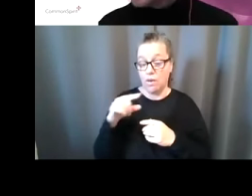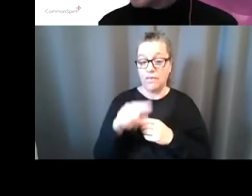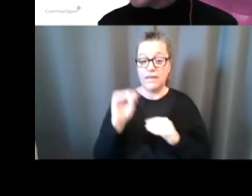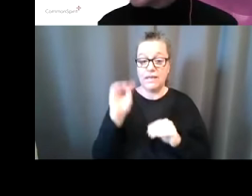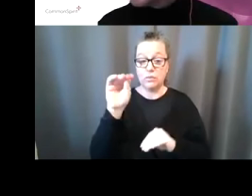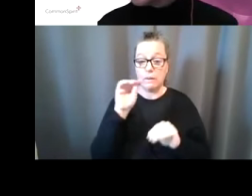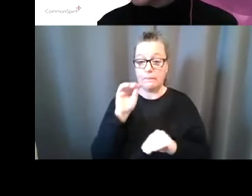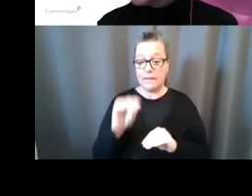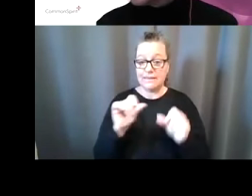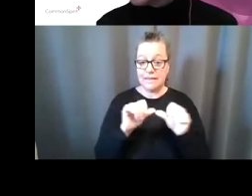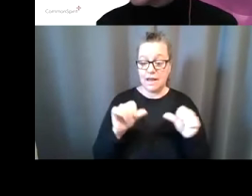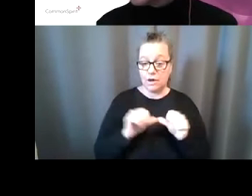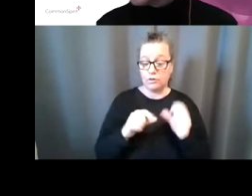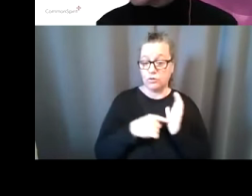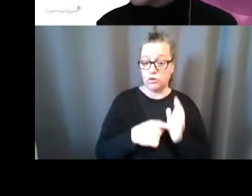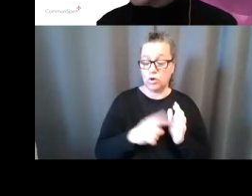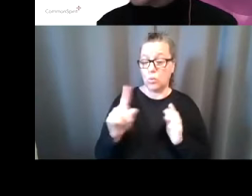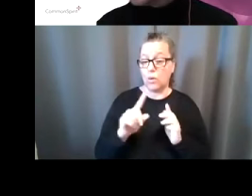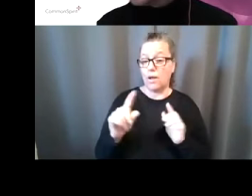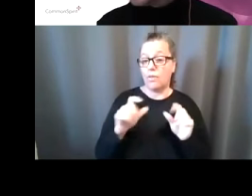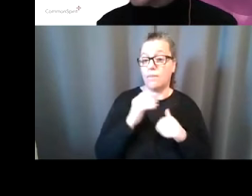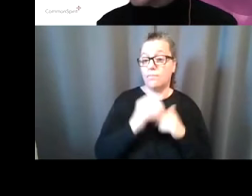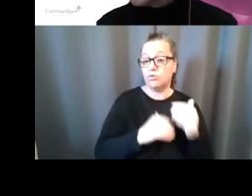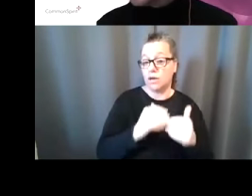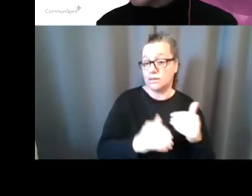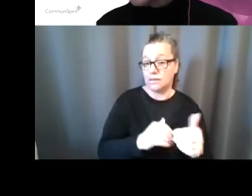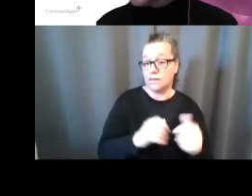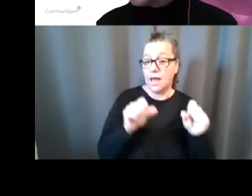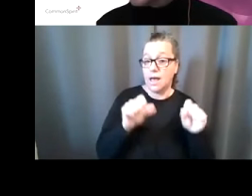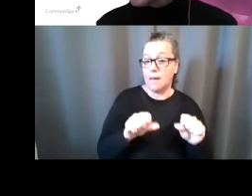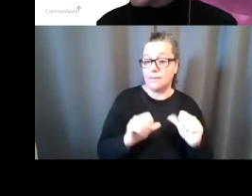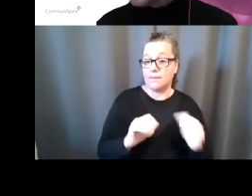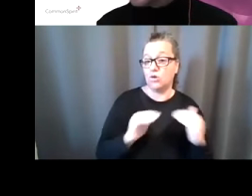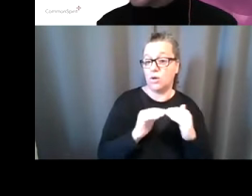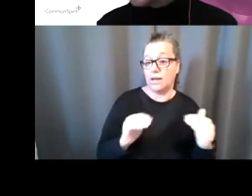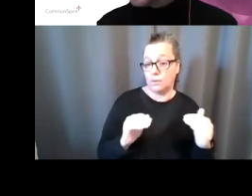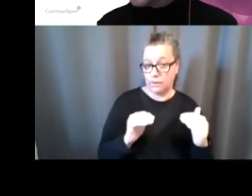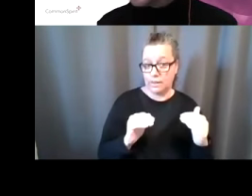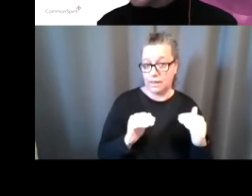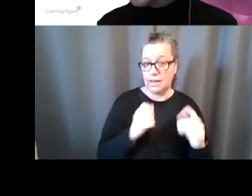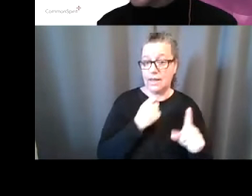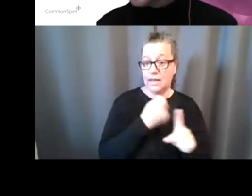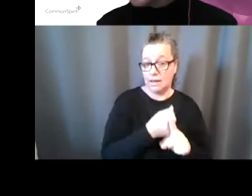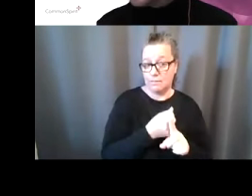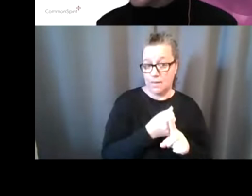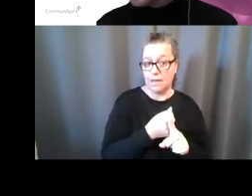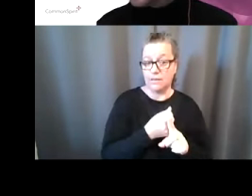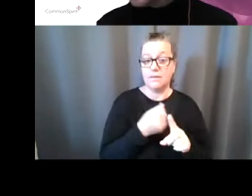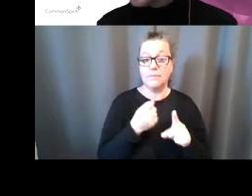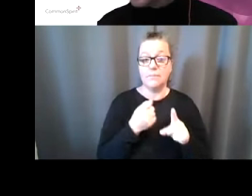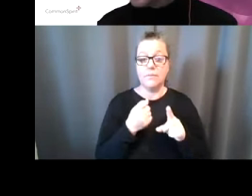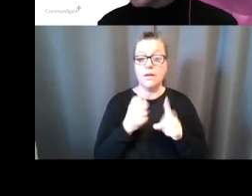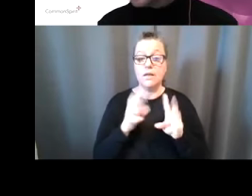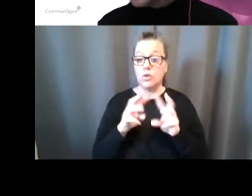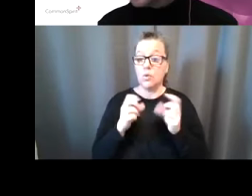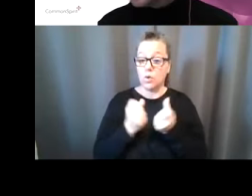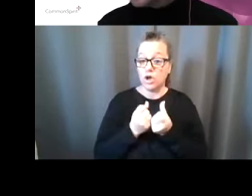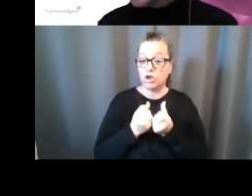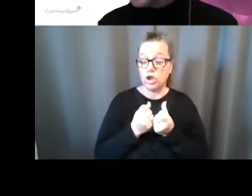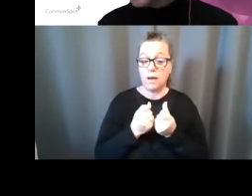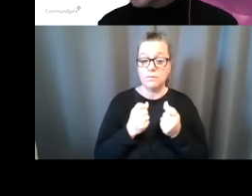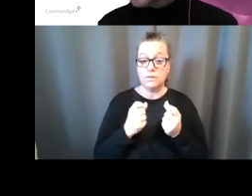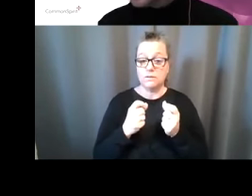areas to depict where the process had potential equity impact. In this standard worksheet, all the workshop elements denoted